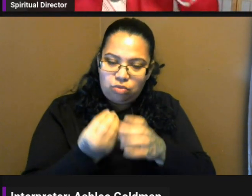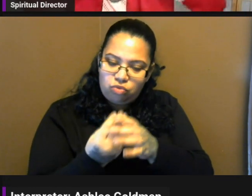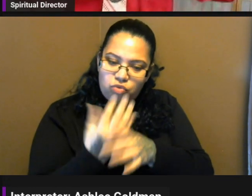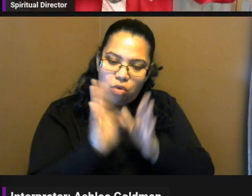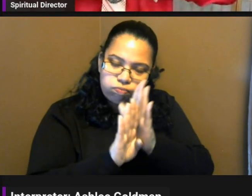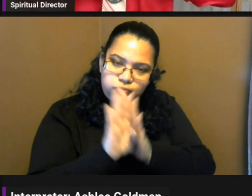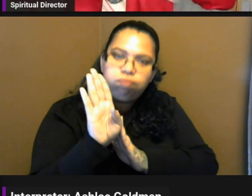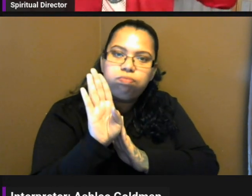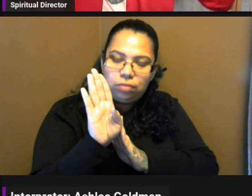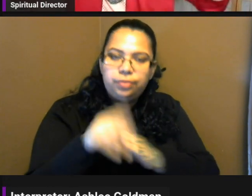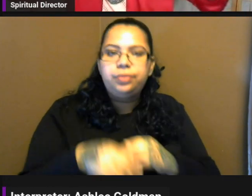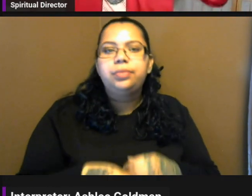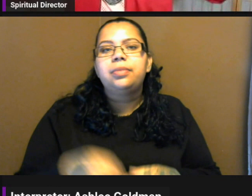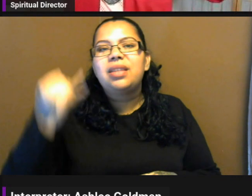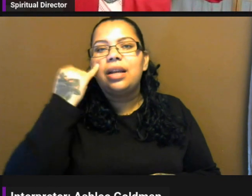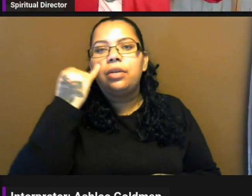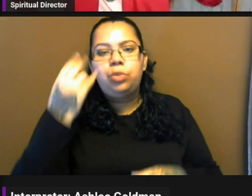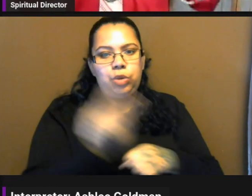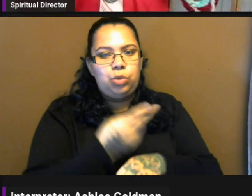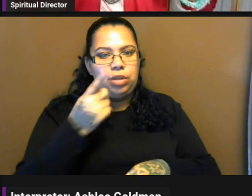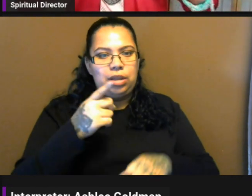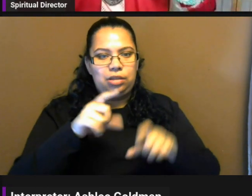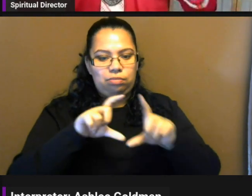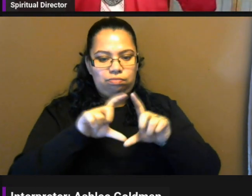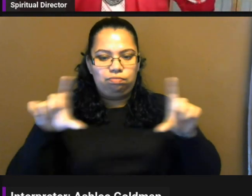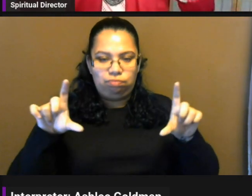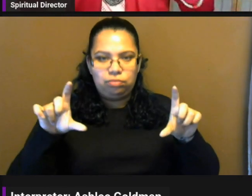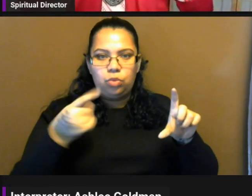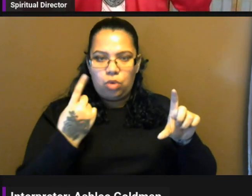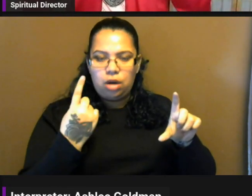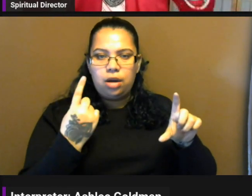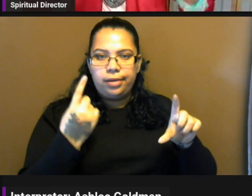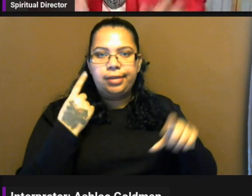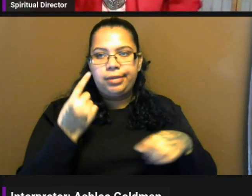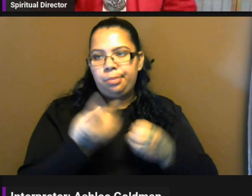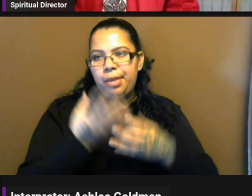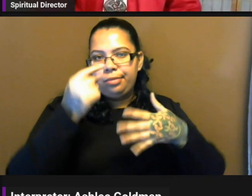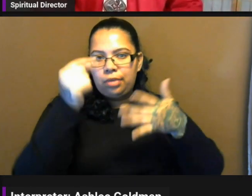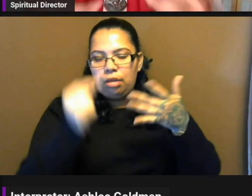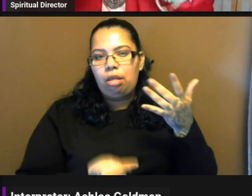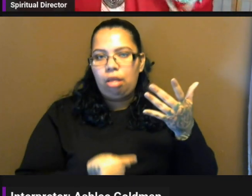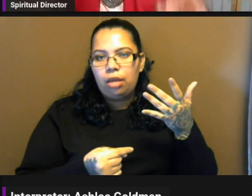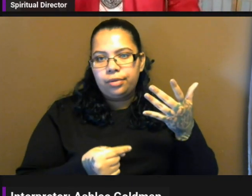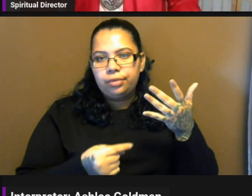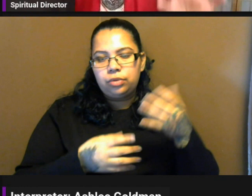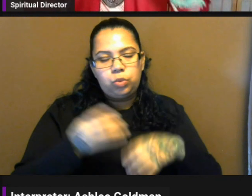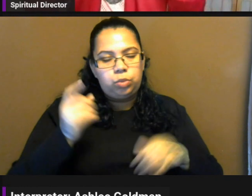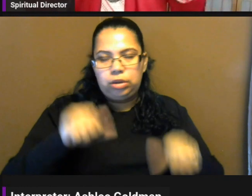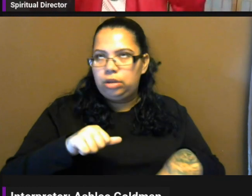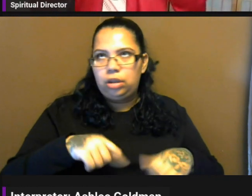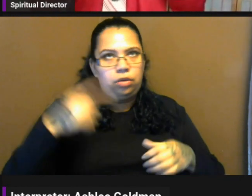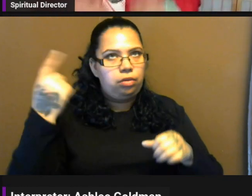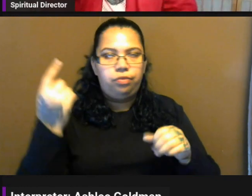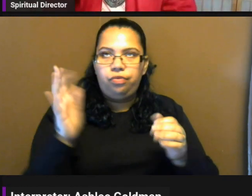So if we were to just take this one passage, this is a whole series of messages in and of itself. Like we could do a